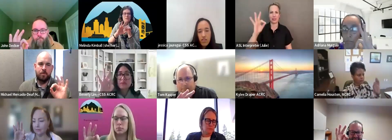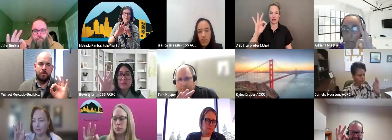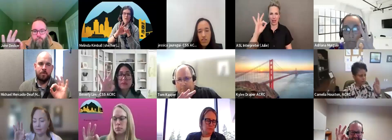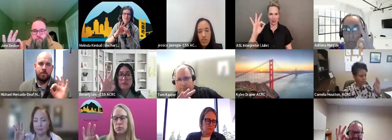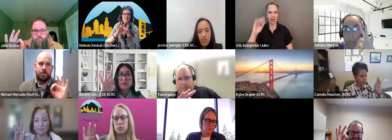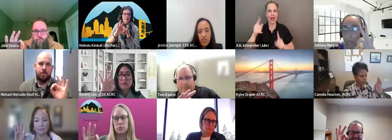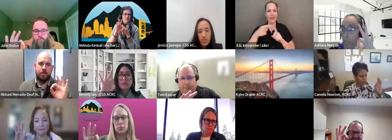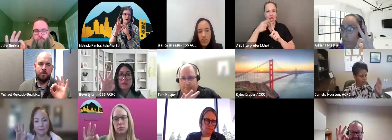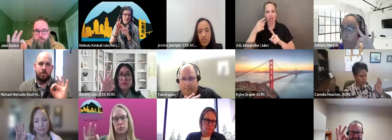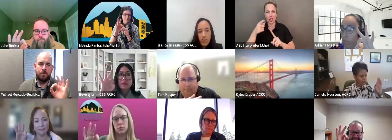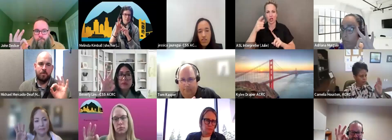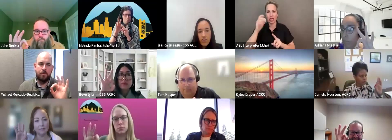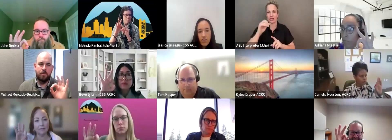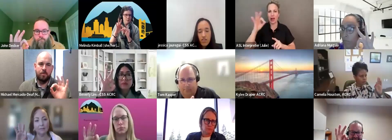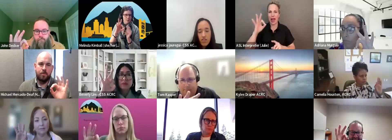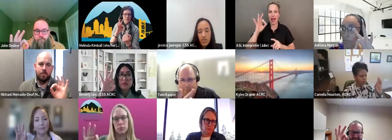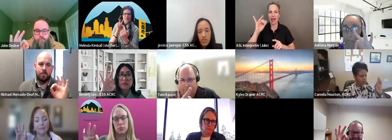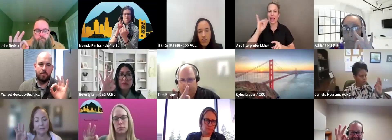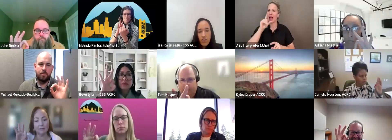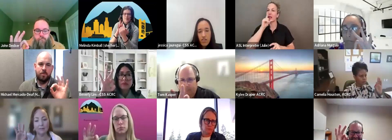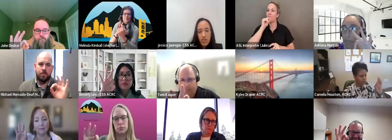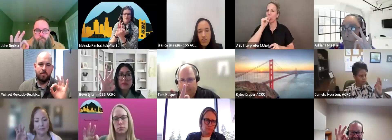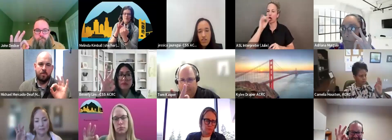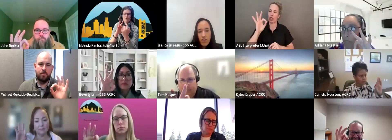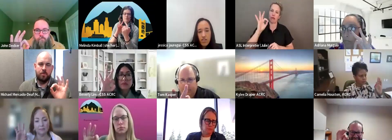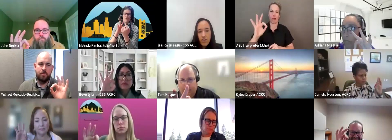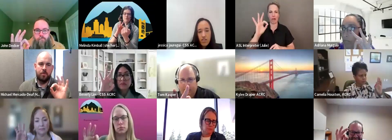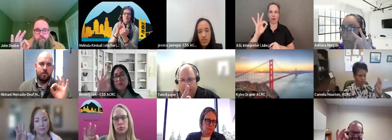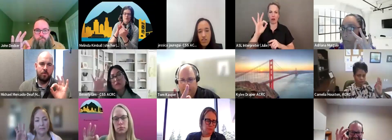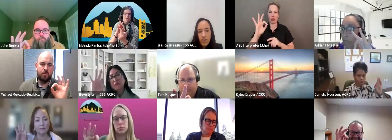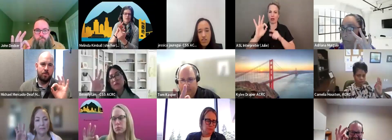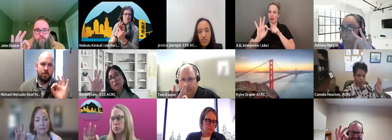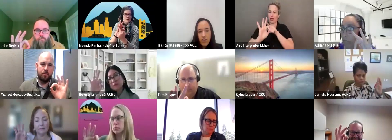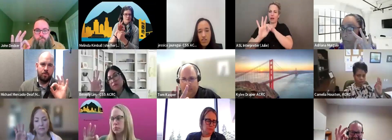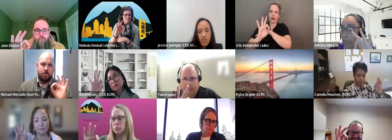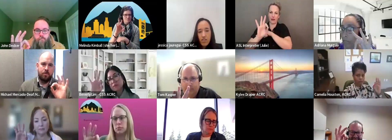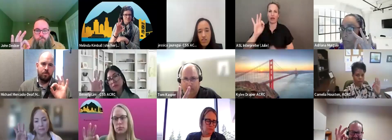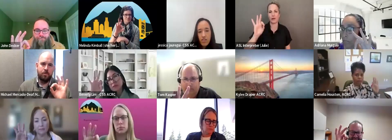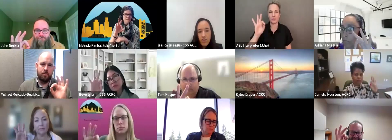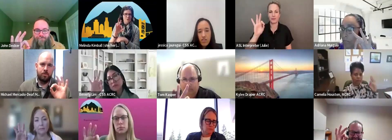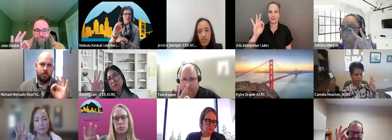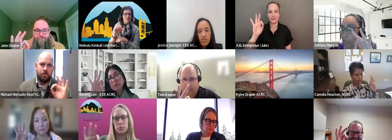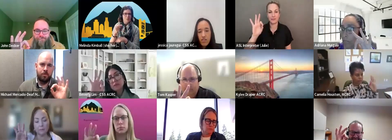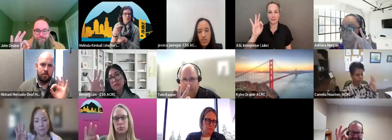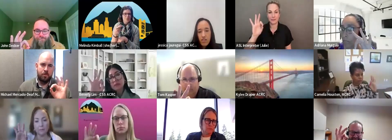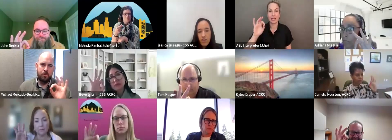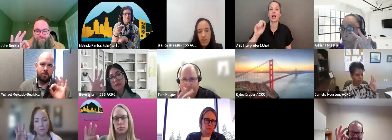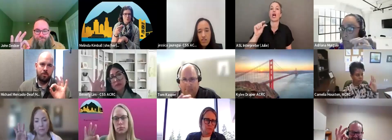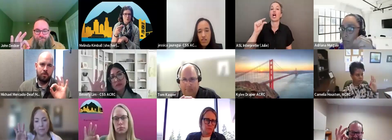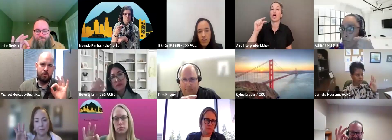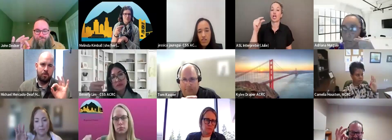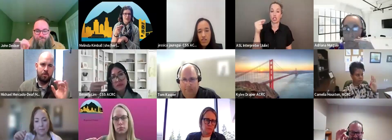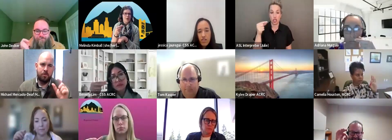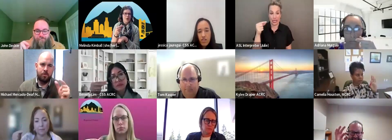you expand, kind of like a cockatoo, the bird, your middle, ring, and pinky. G, you're going to